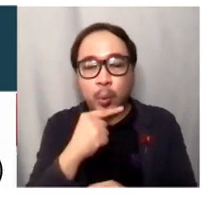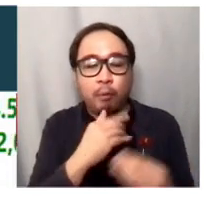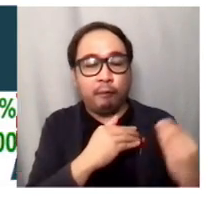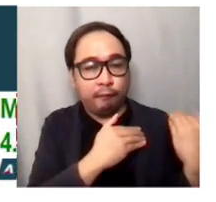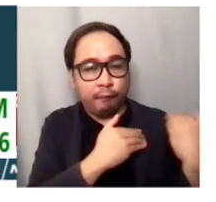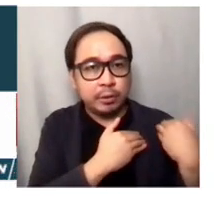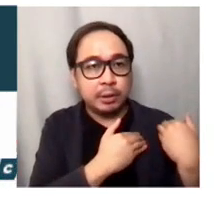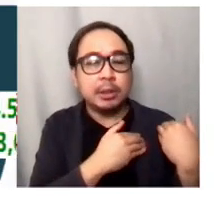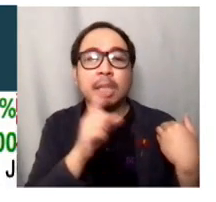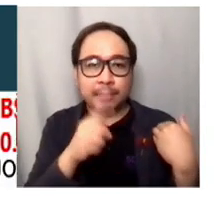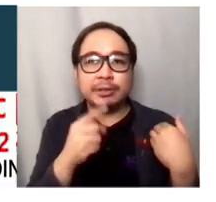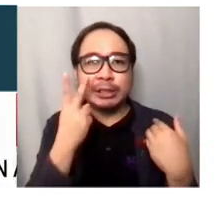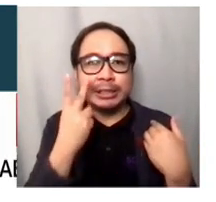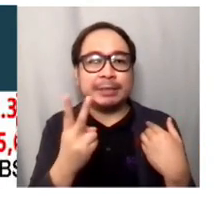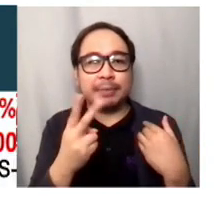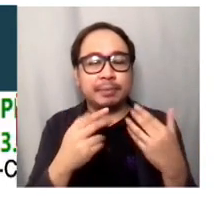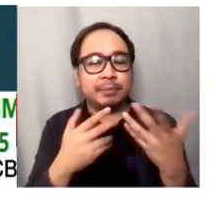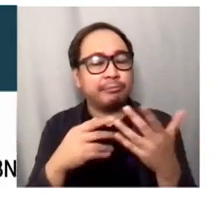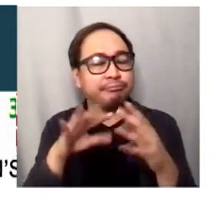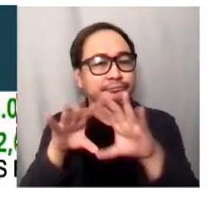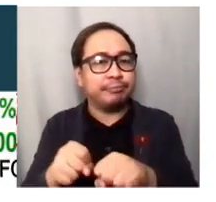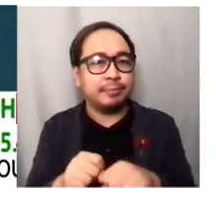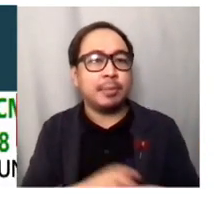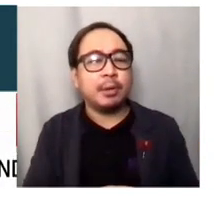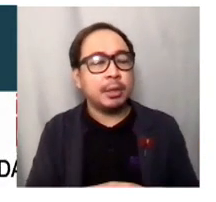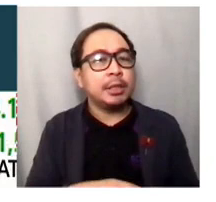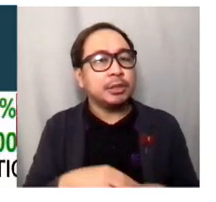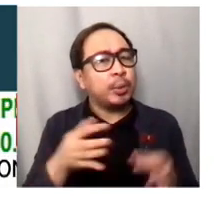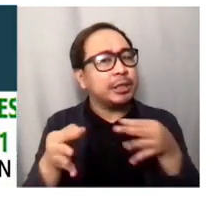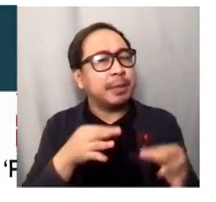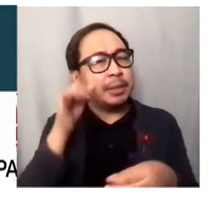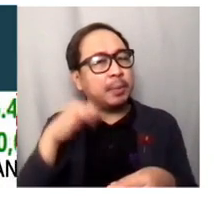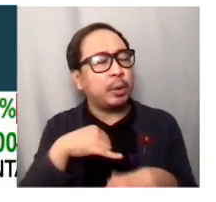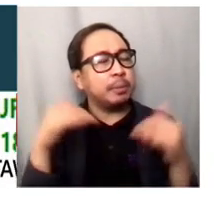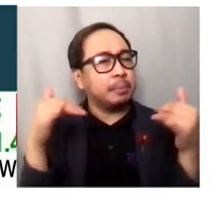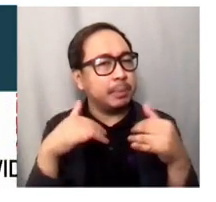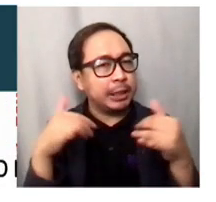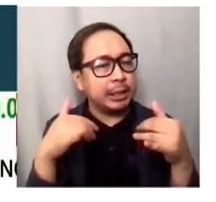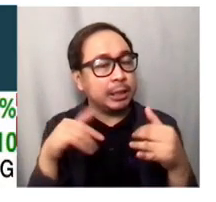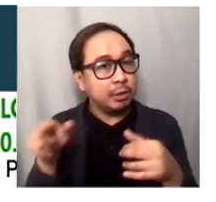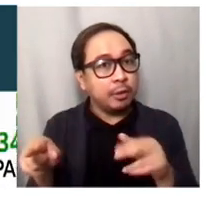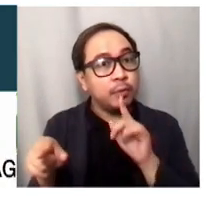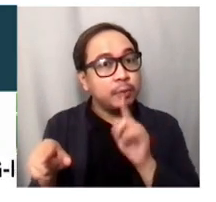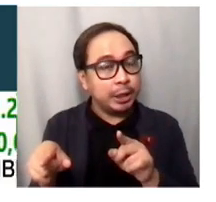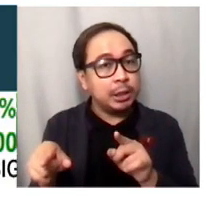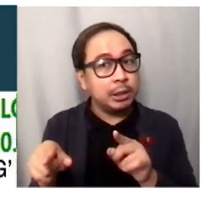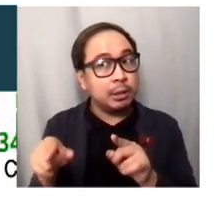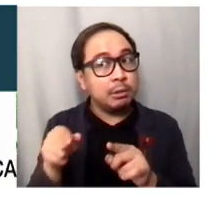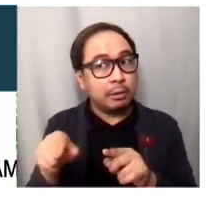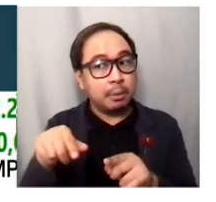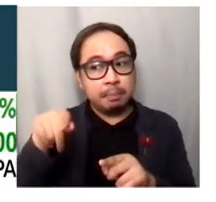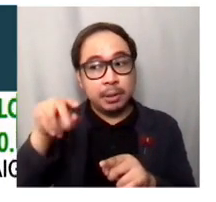for these things. Yeah, tell us about the meeting, more about the meeting that happened yesterday. Were they really as welcoming? And